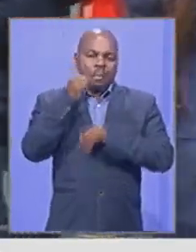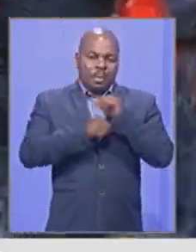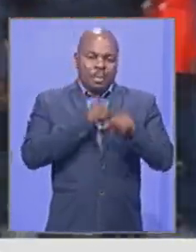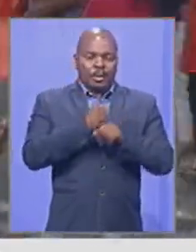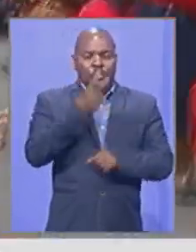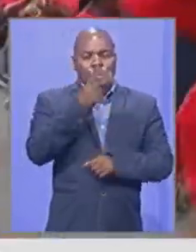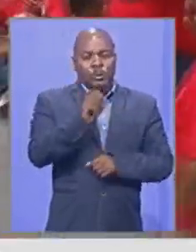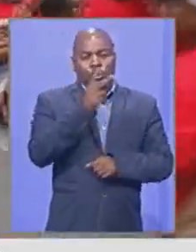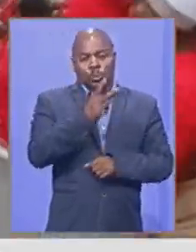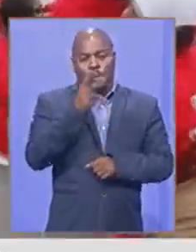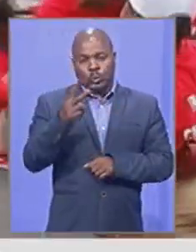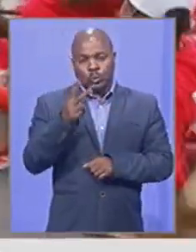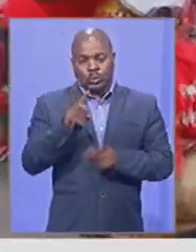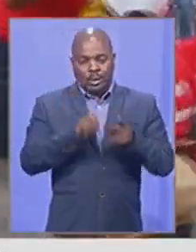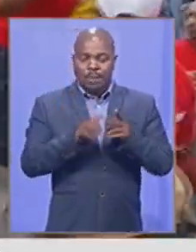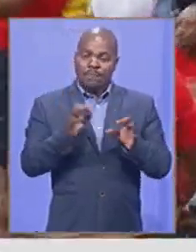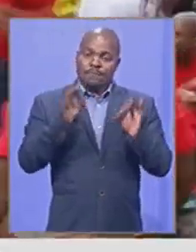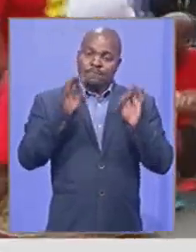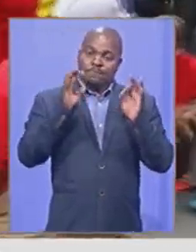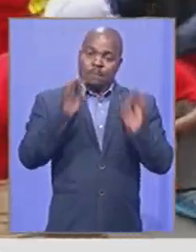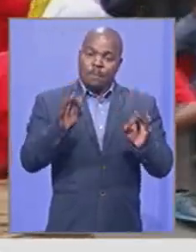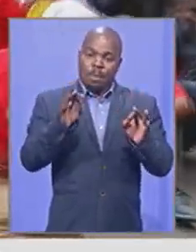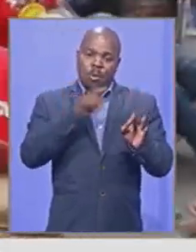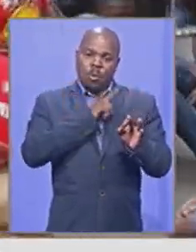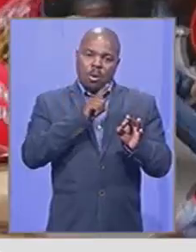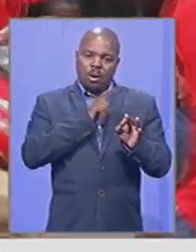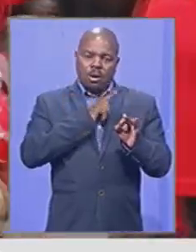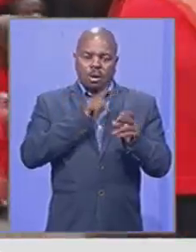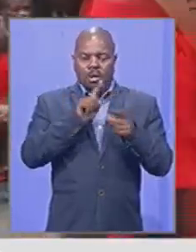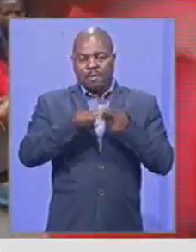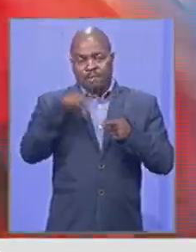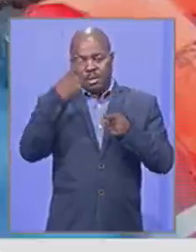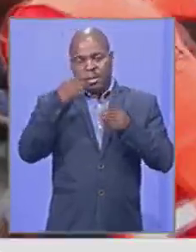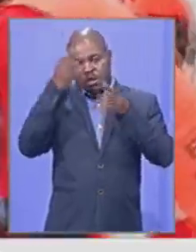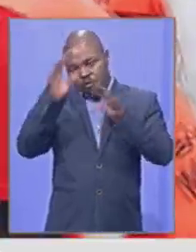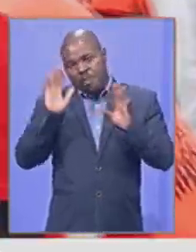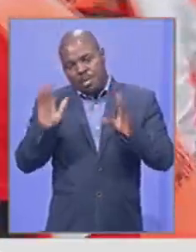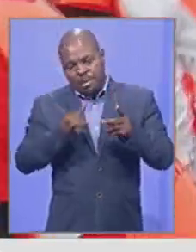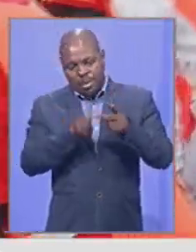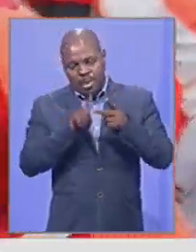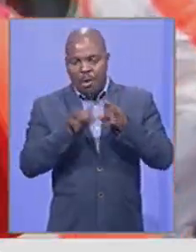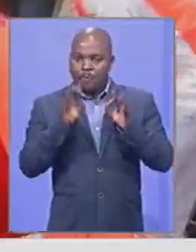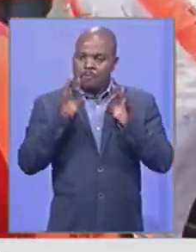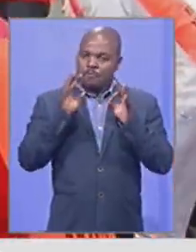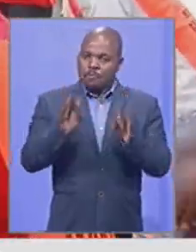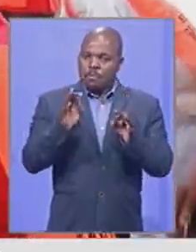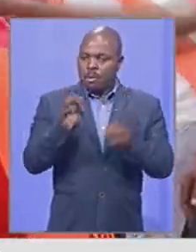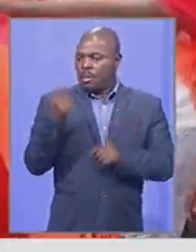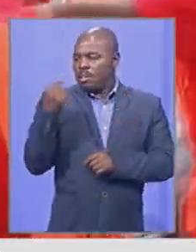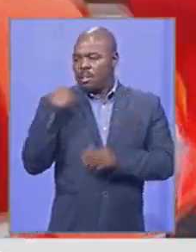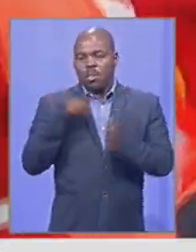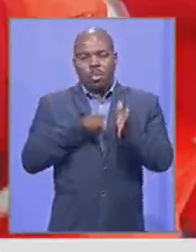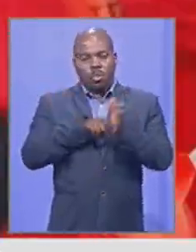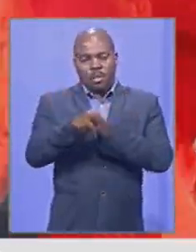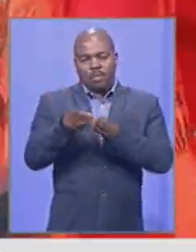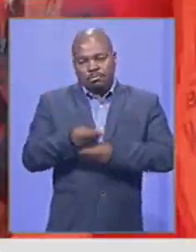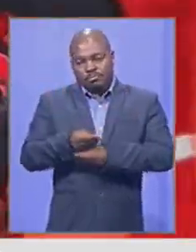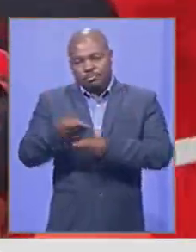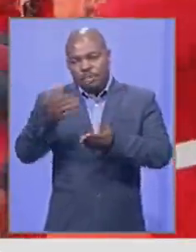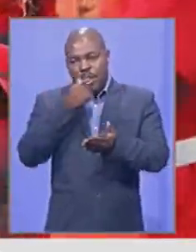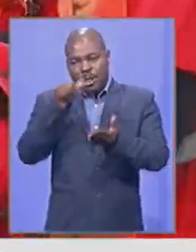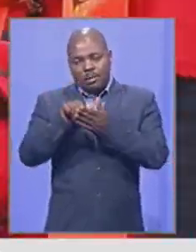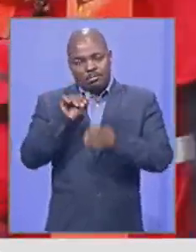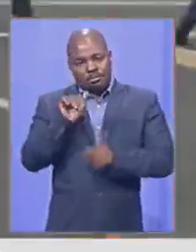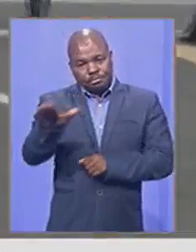that was sent, which was more formalized, because the first one was a notification, and the one that was sent this past week was a formal